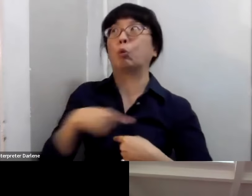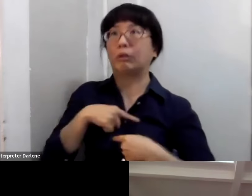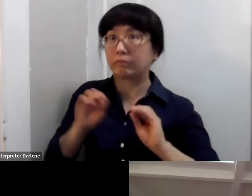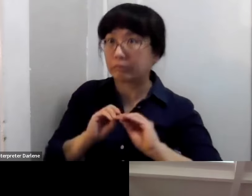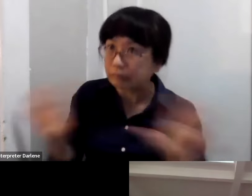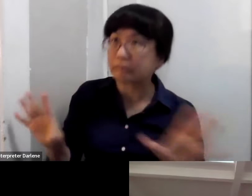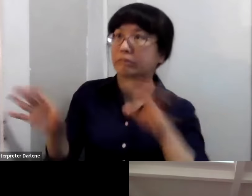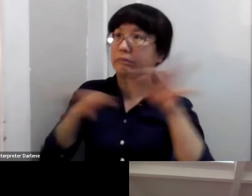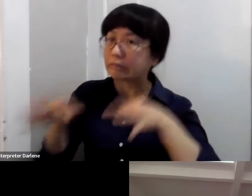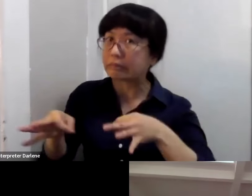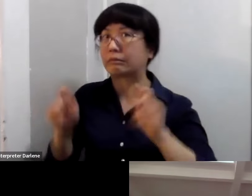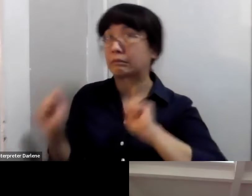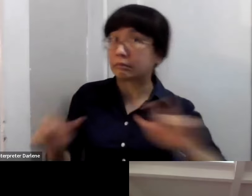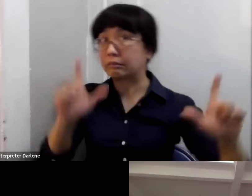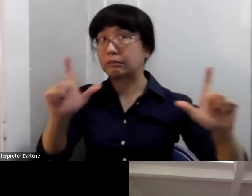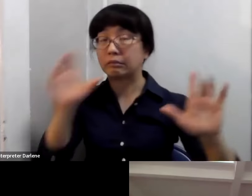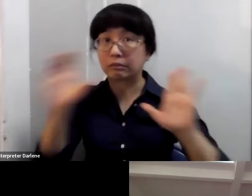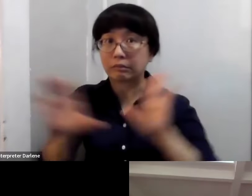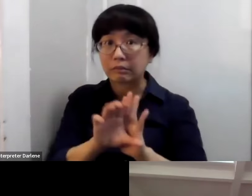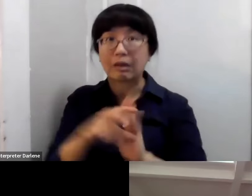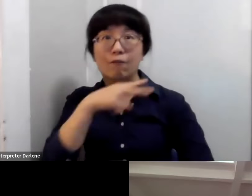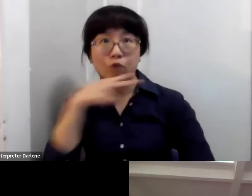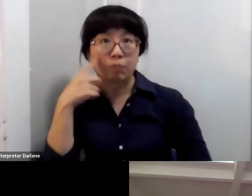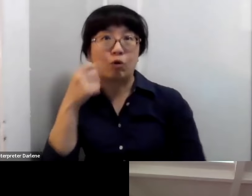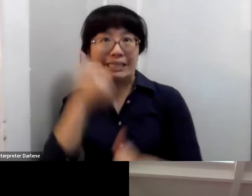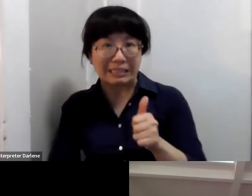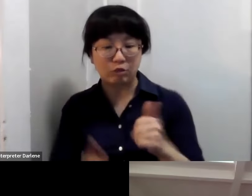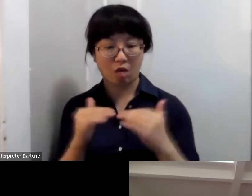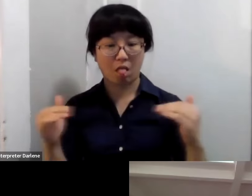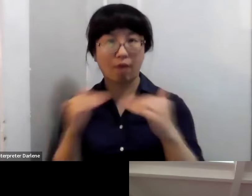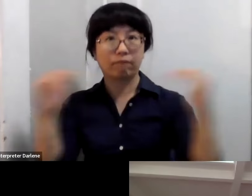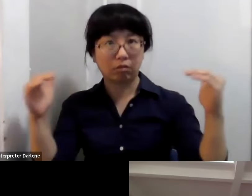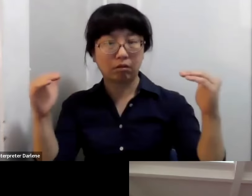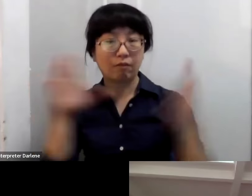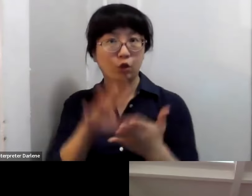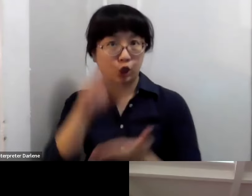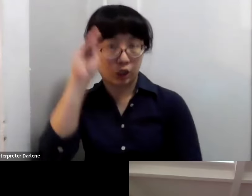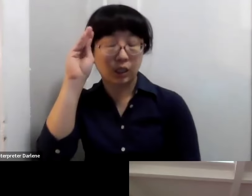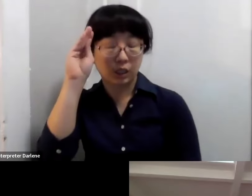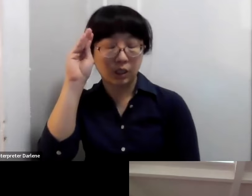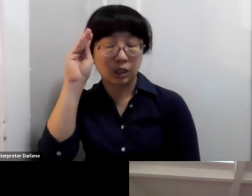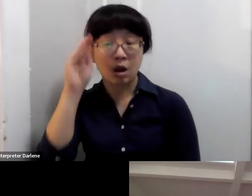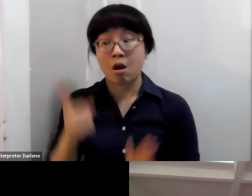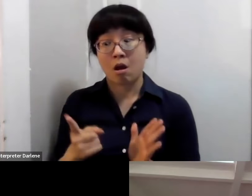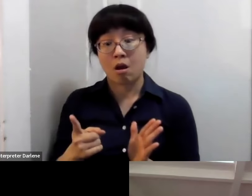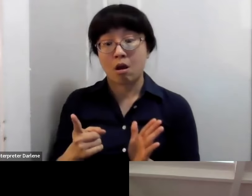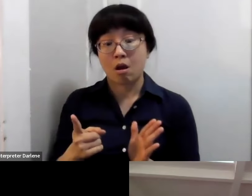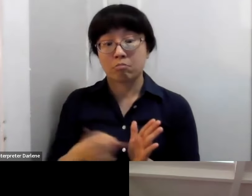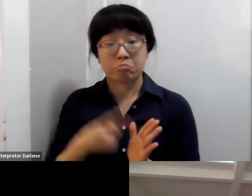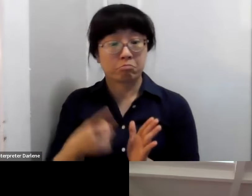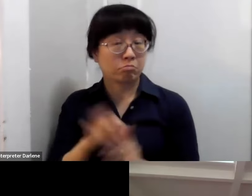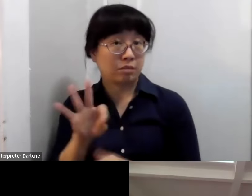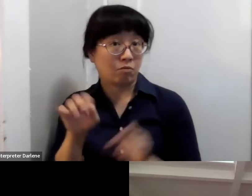the diagram up. We talk about verbs that target each level of learning. And really, sometimes, if possible, we take a look